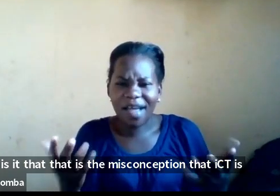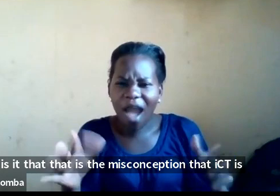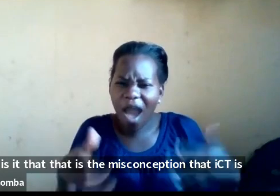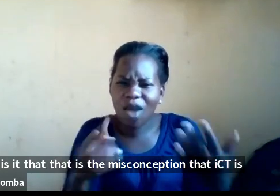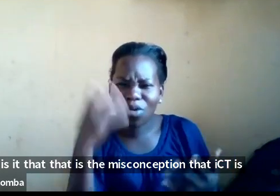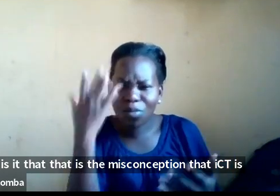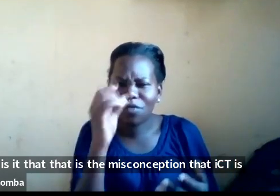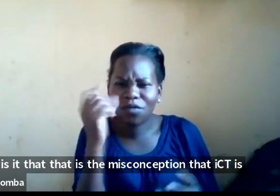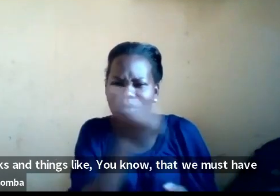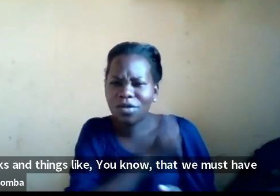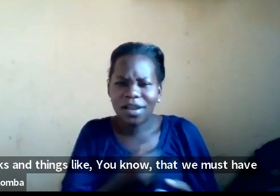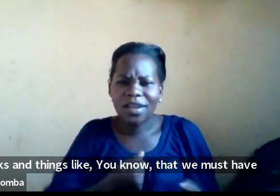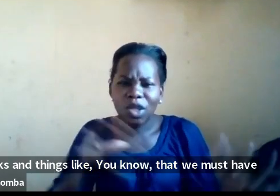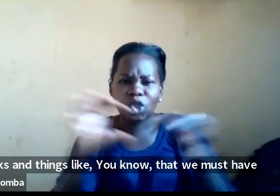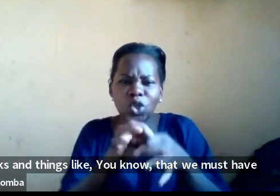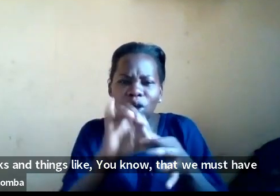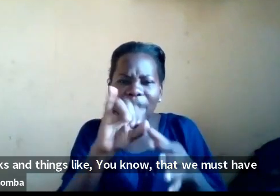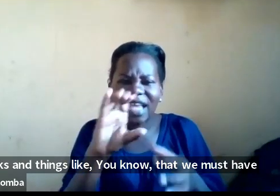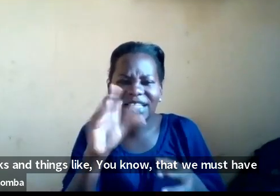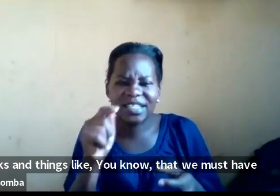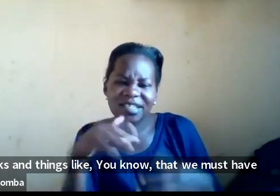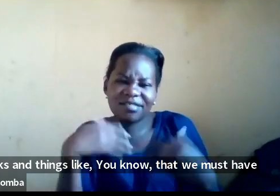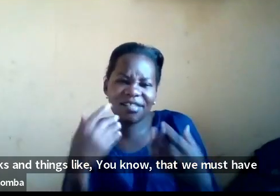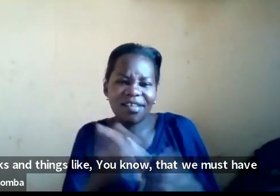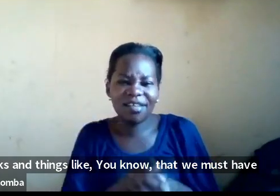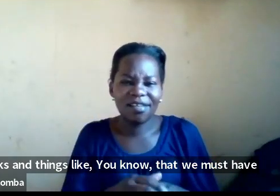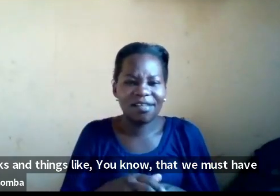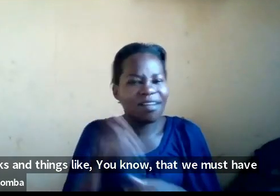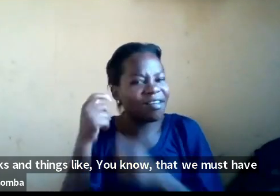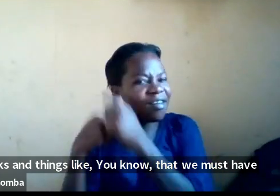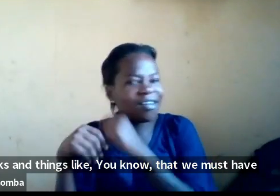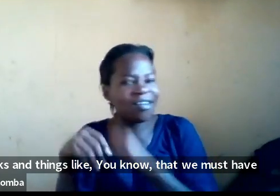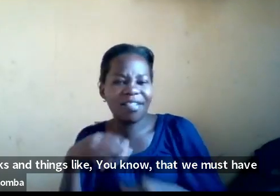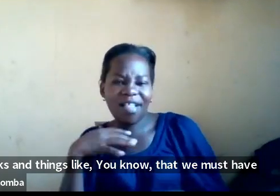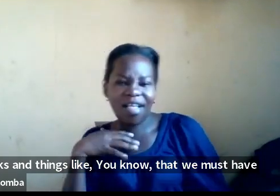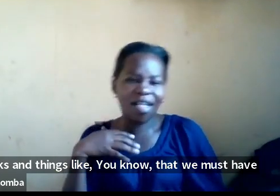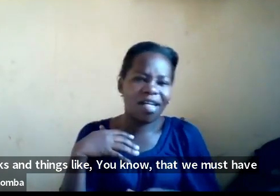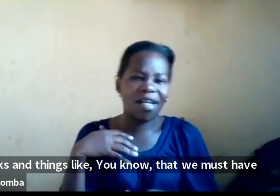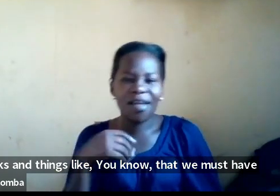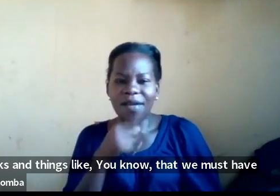that we must have like dreadlocks for the ICT people as well as the creative ones.